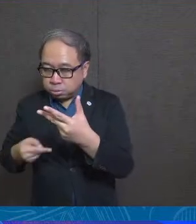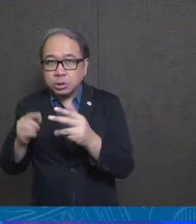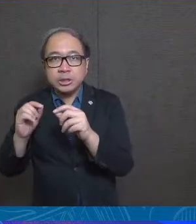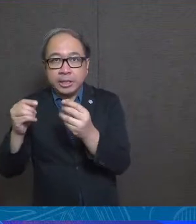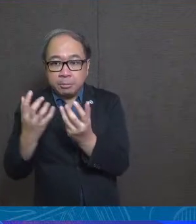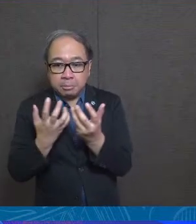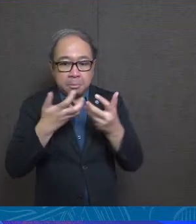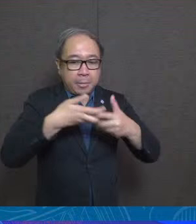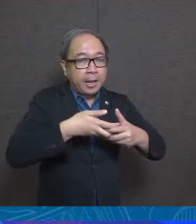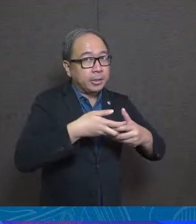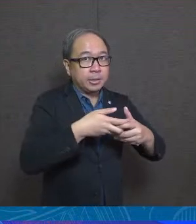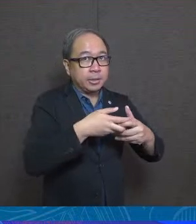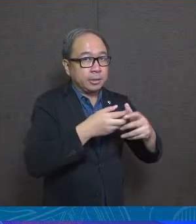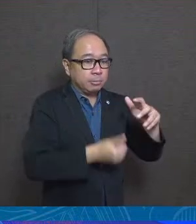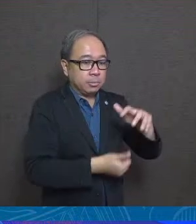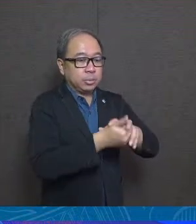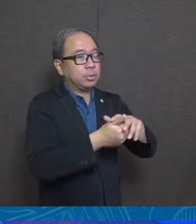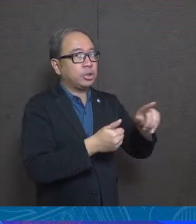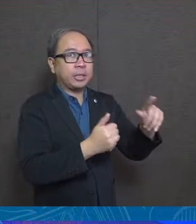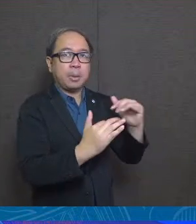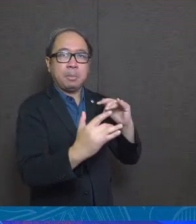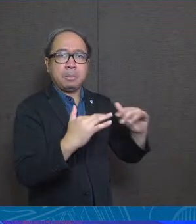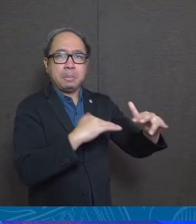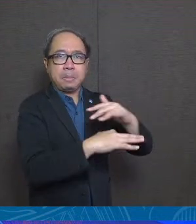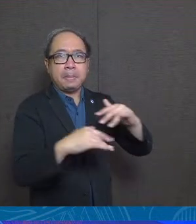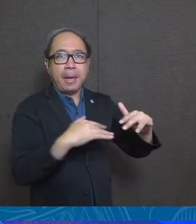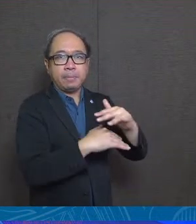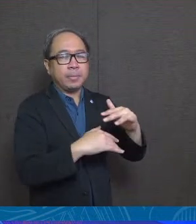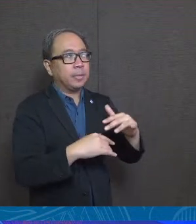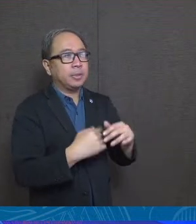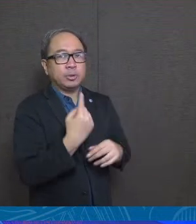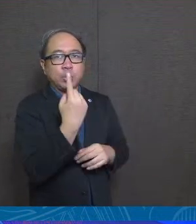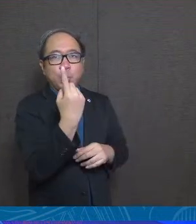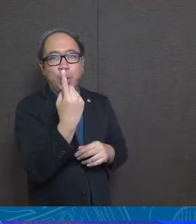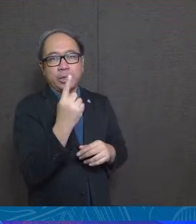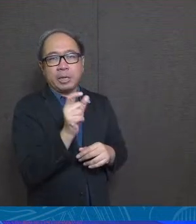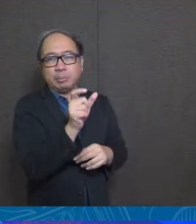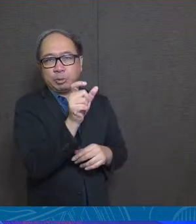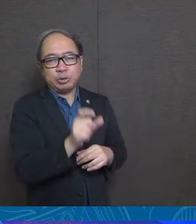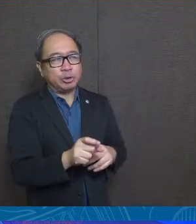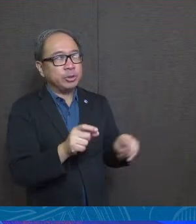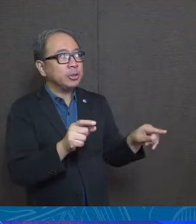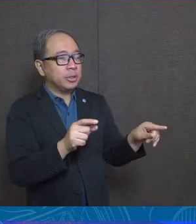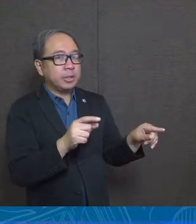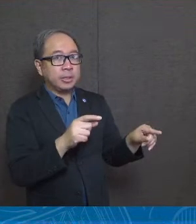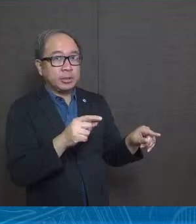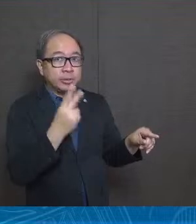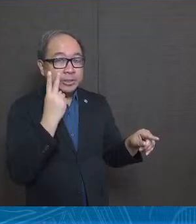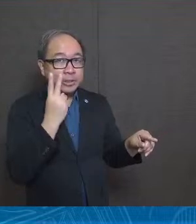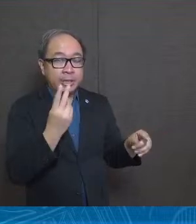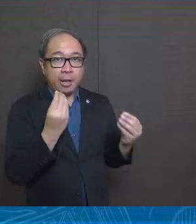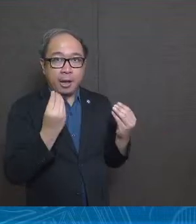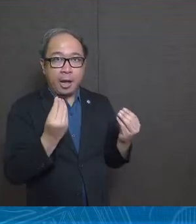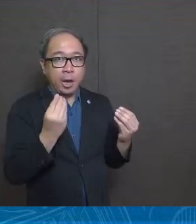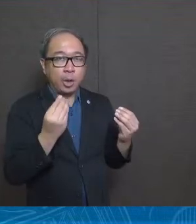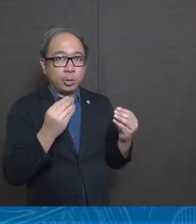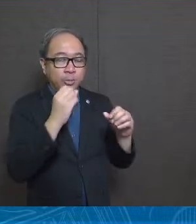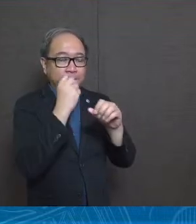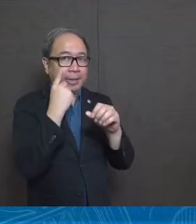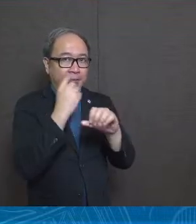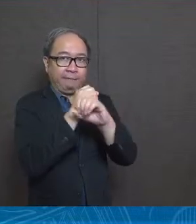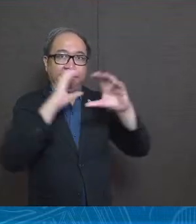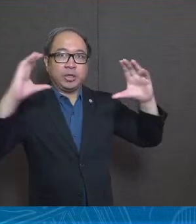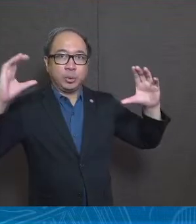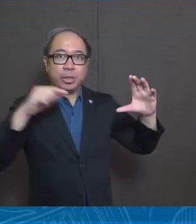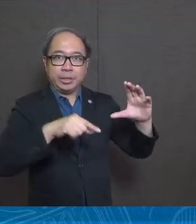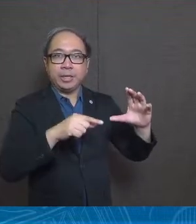Like this. So one of our customers is the local governments in Japan, so they are using Spective Pro to make a critical decision during the